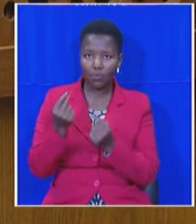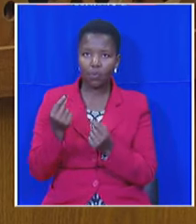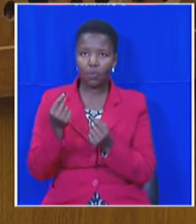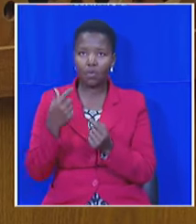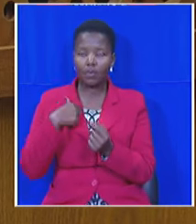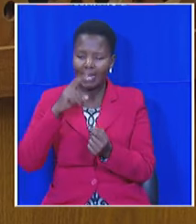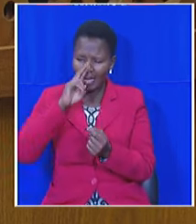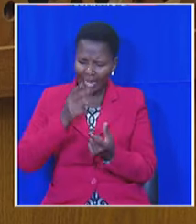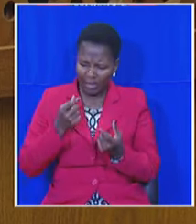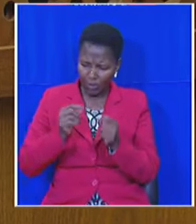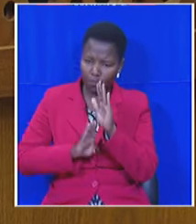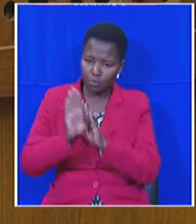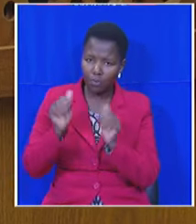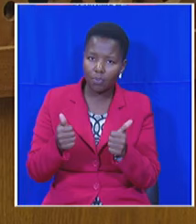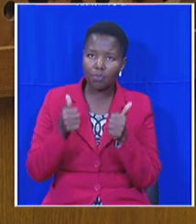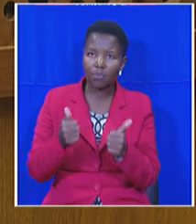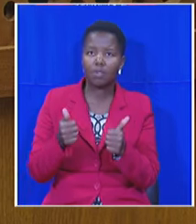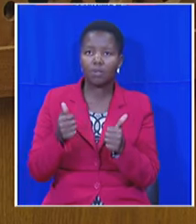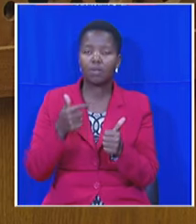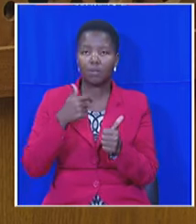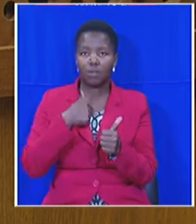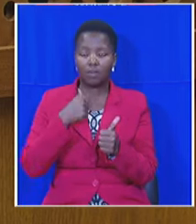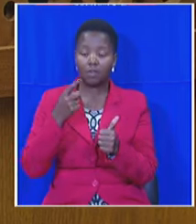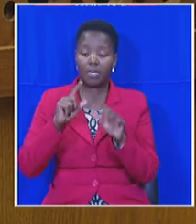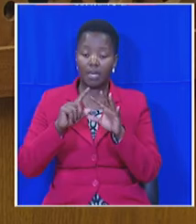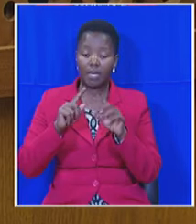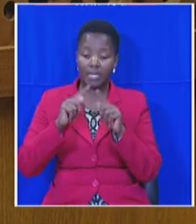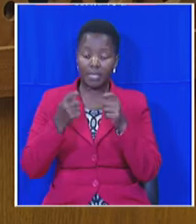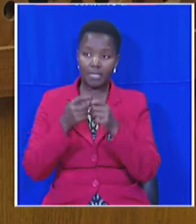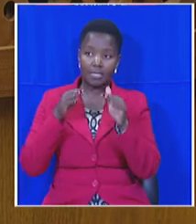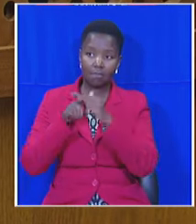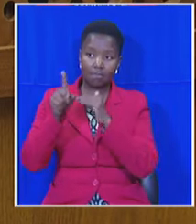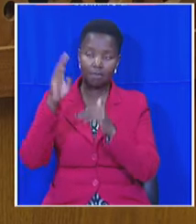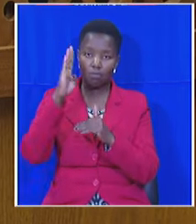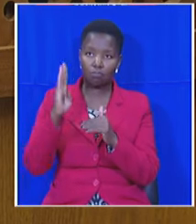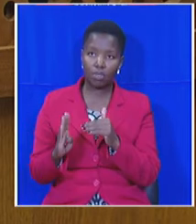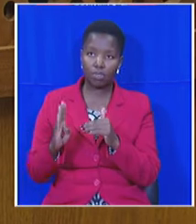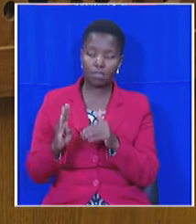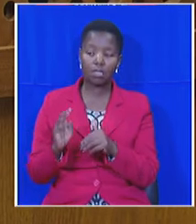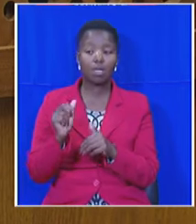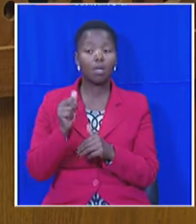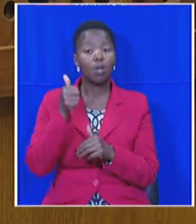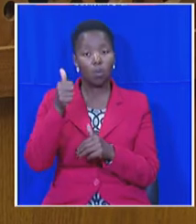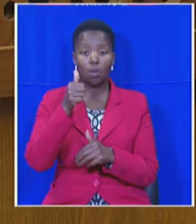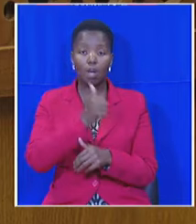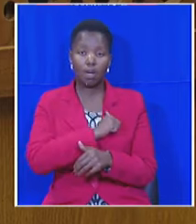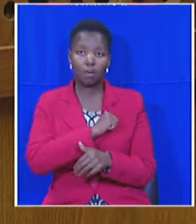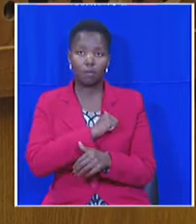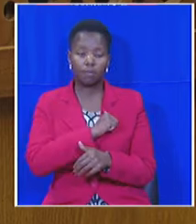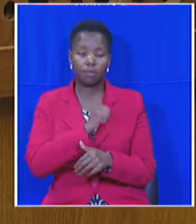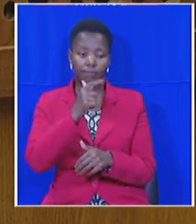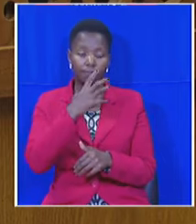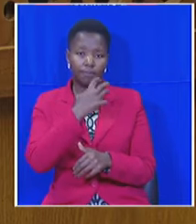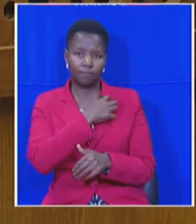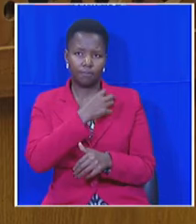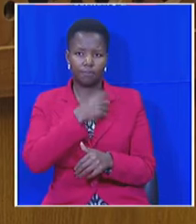nation. We wish our Rio team success. Honorable Minister, you need to find